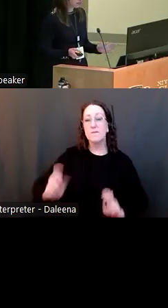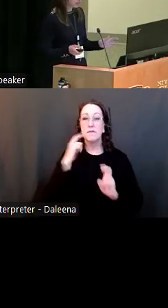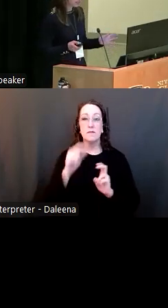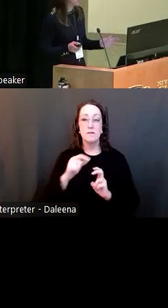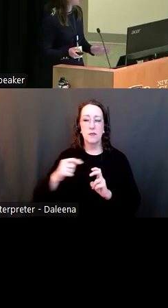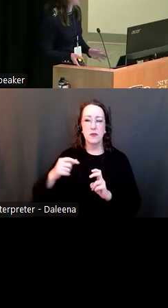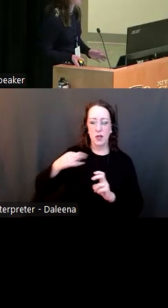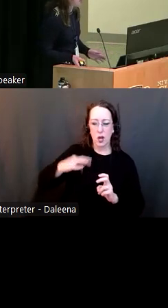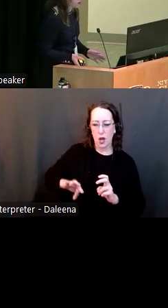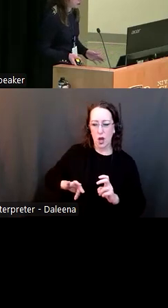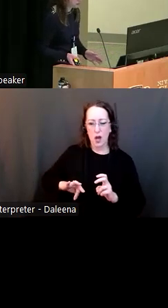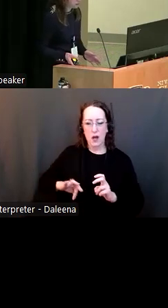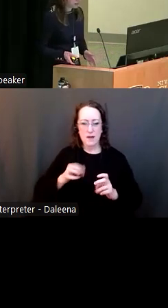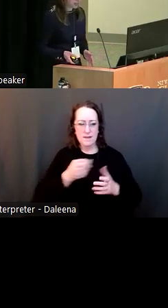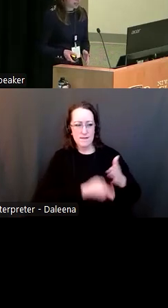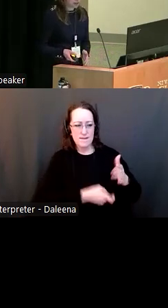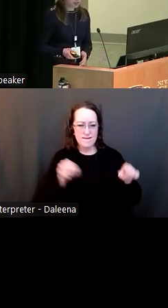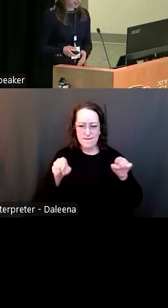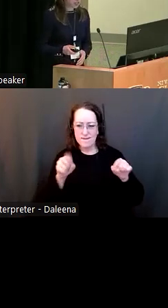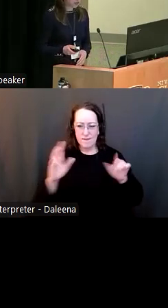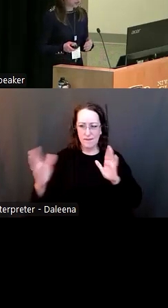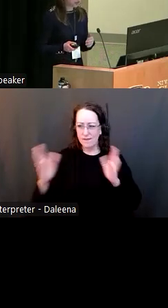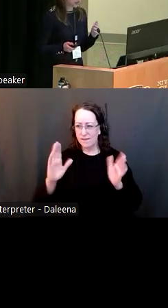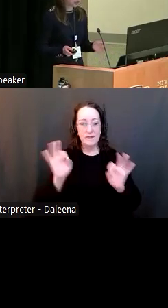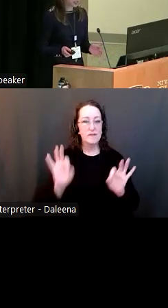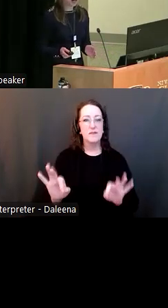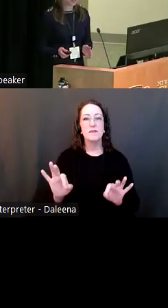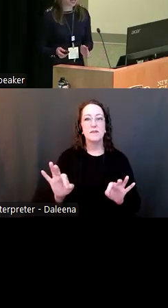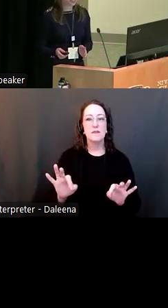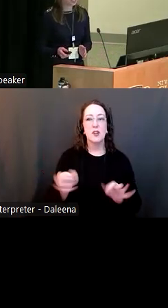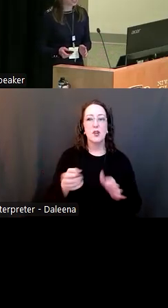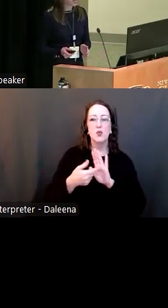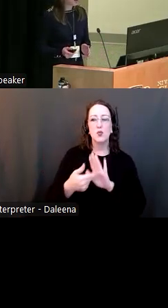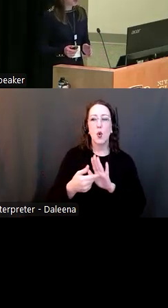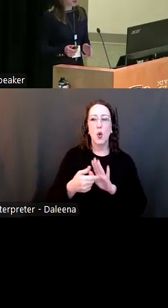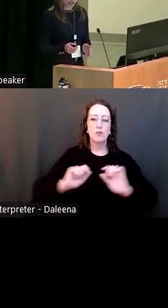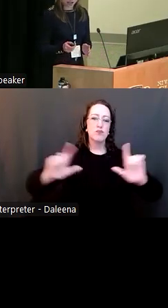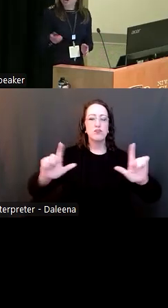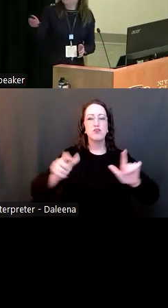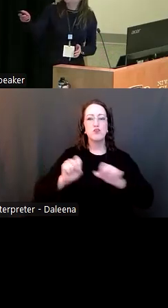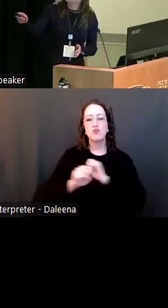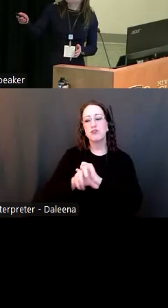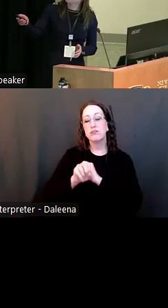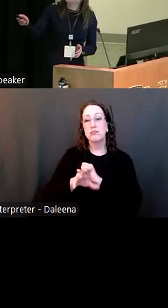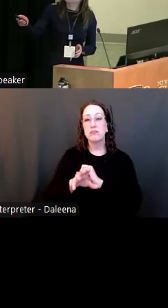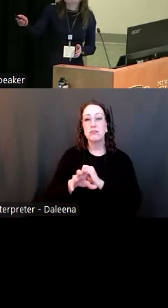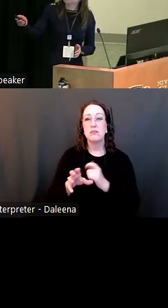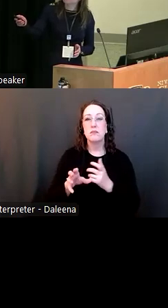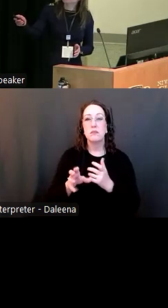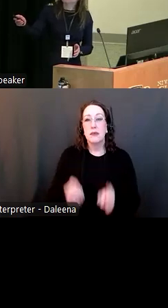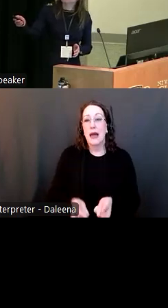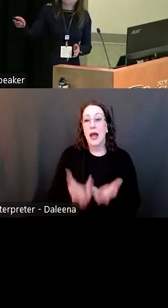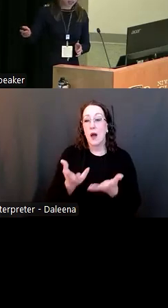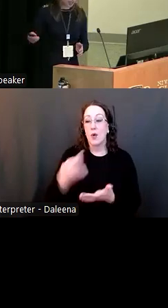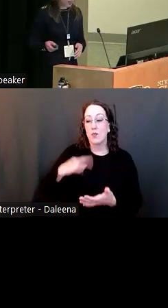cost-benefit decision-making scenario. Participants were shown a screen advertising the amount of